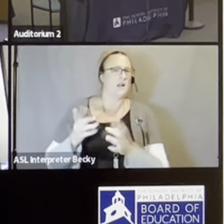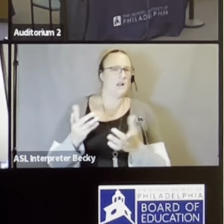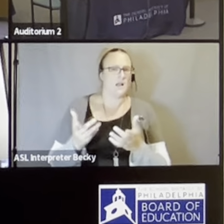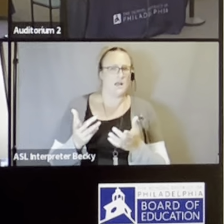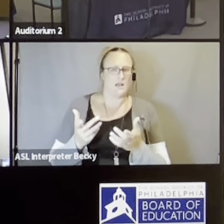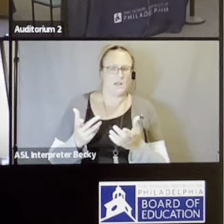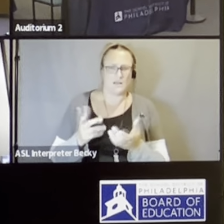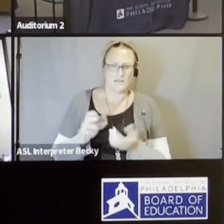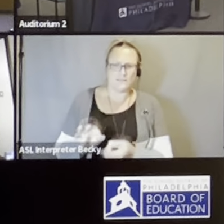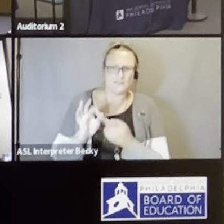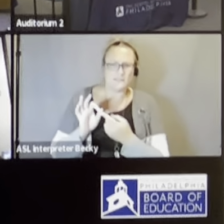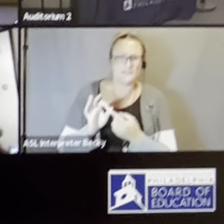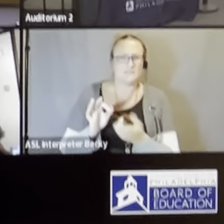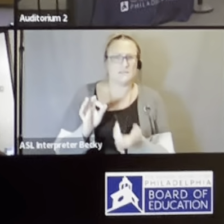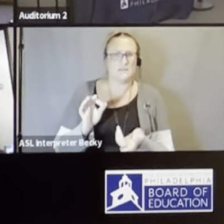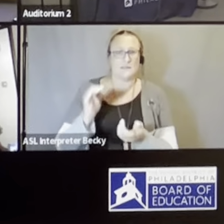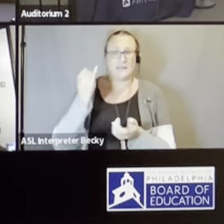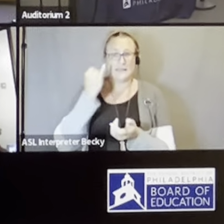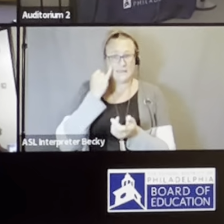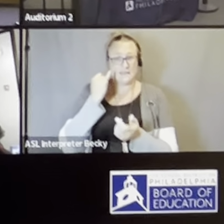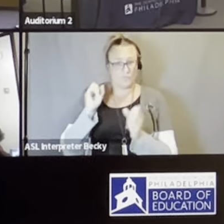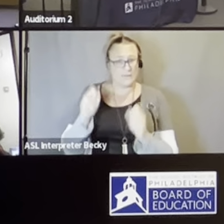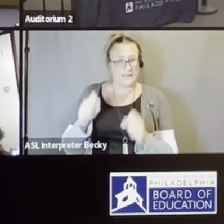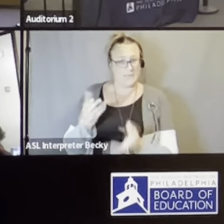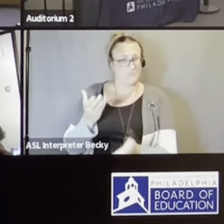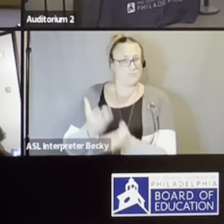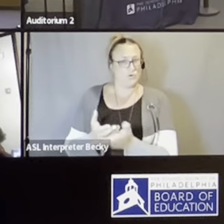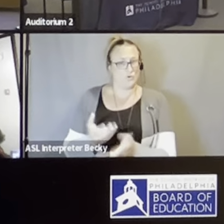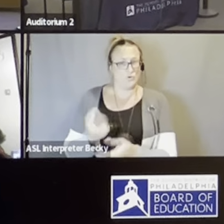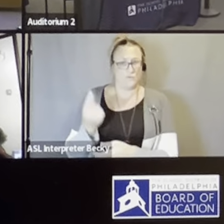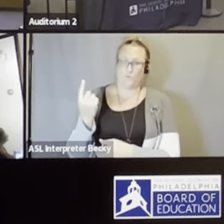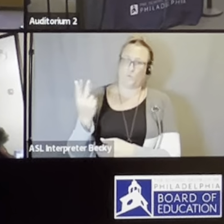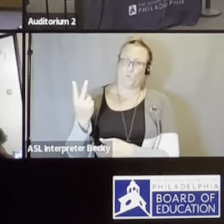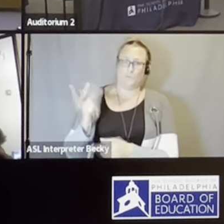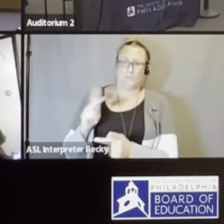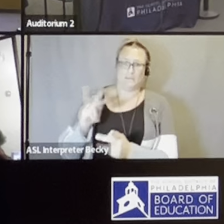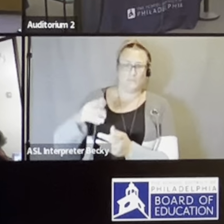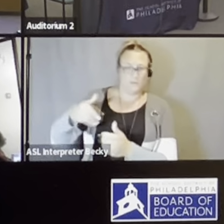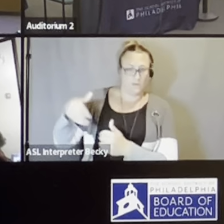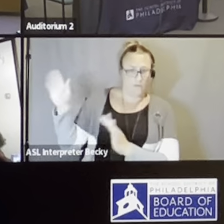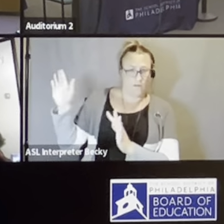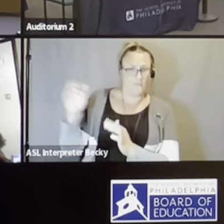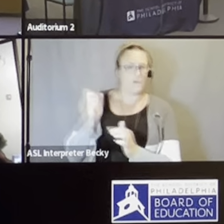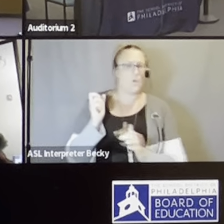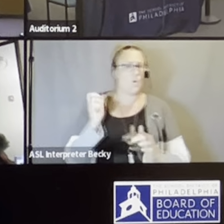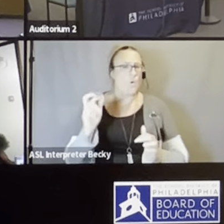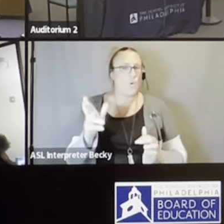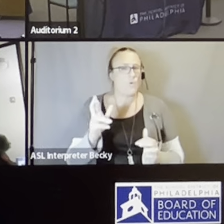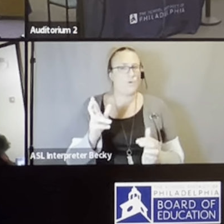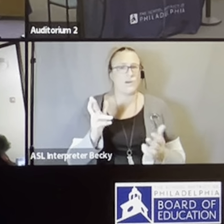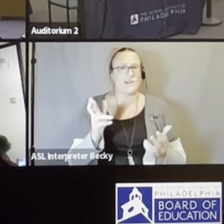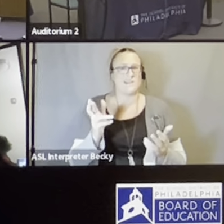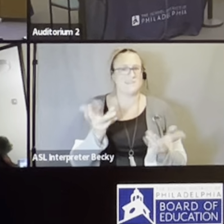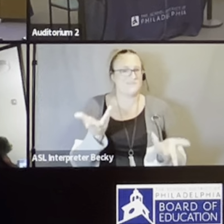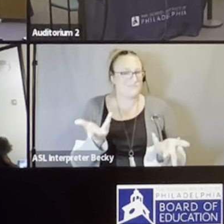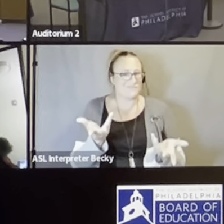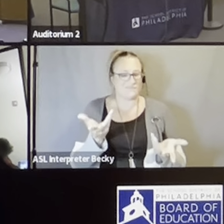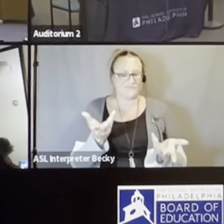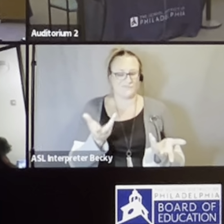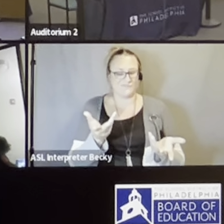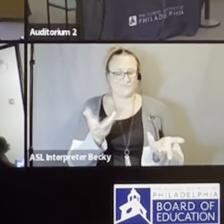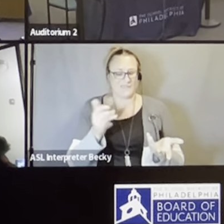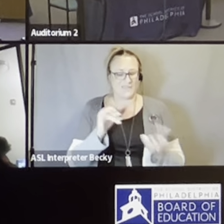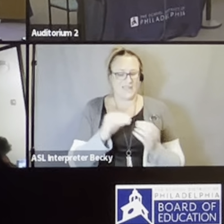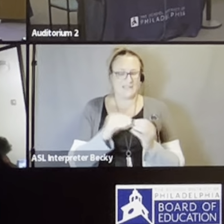more easily be isolated and removed from this school, or whether it is something that